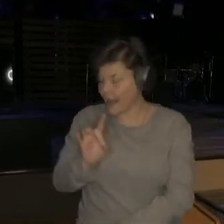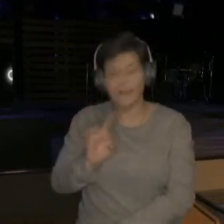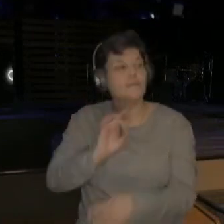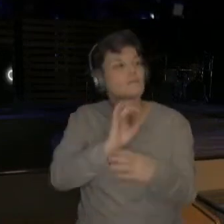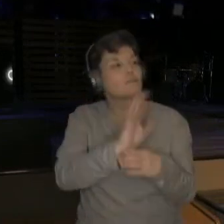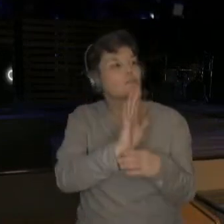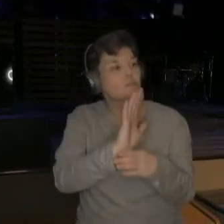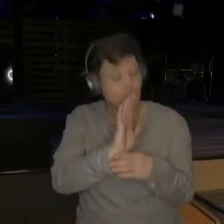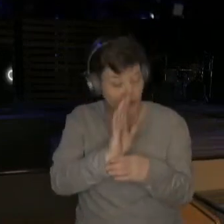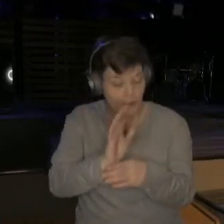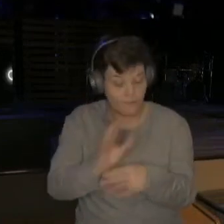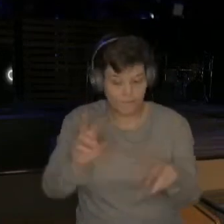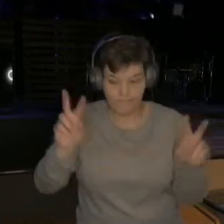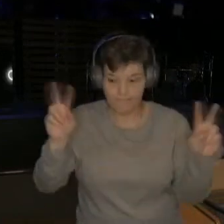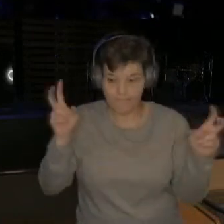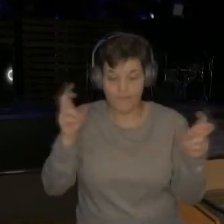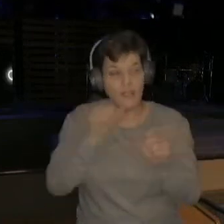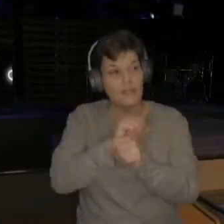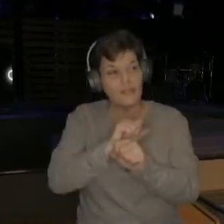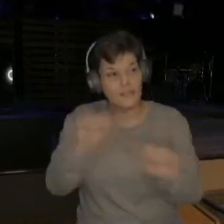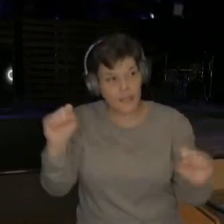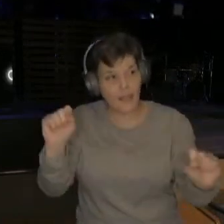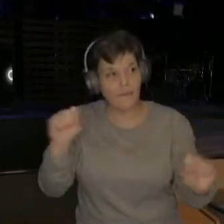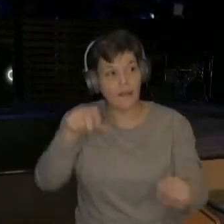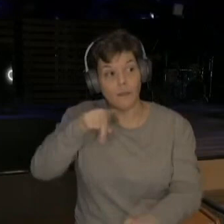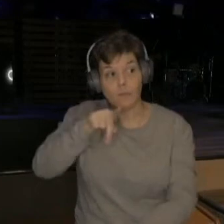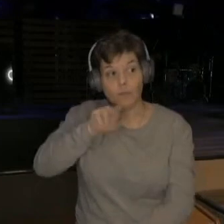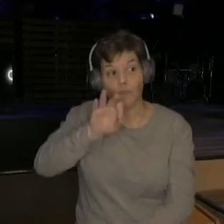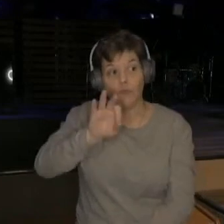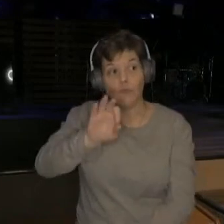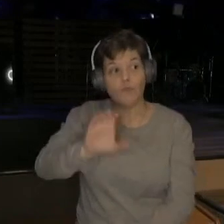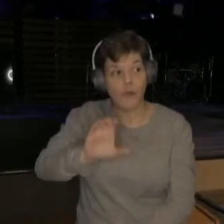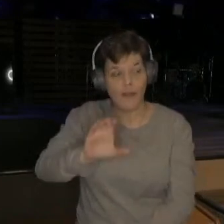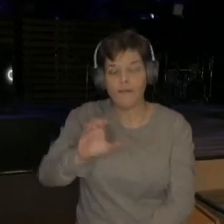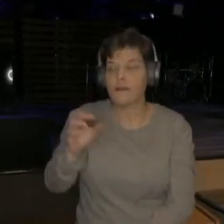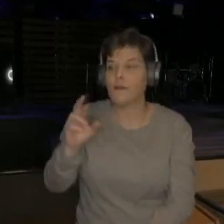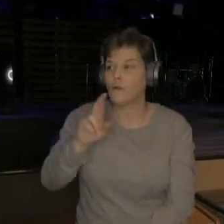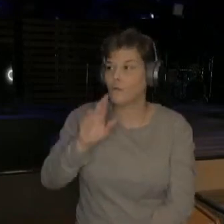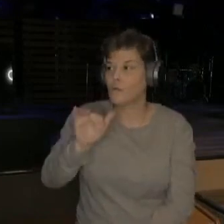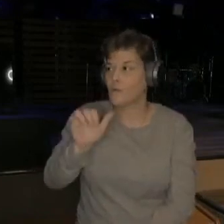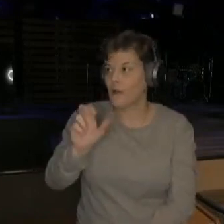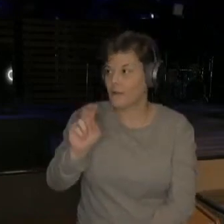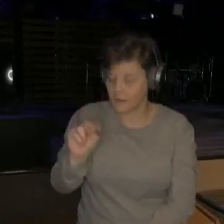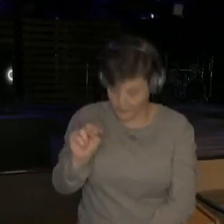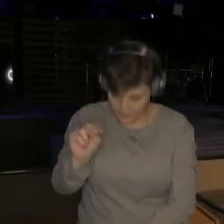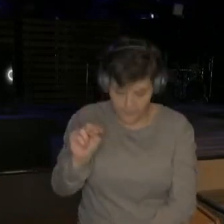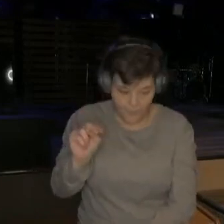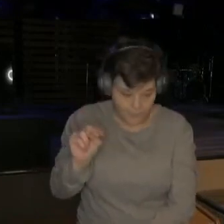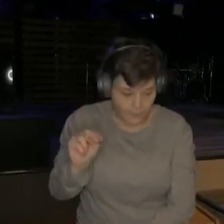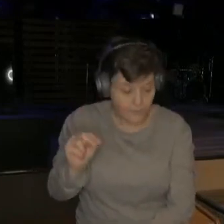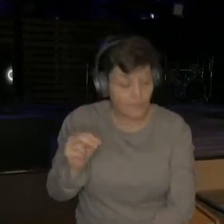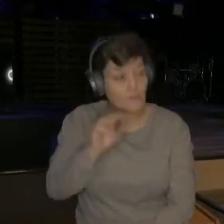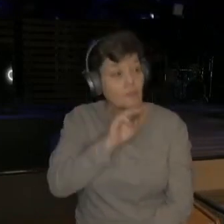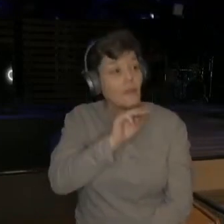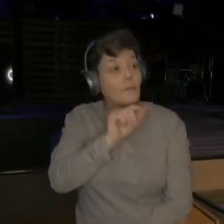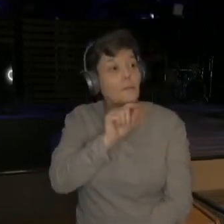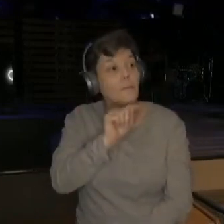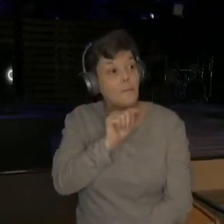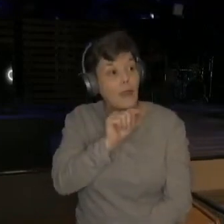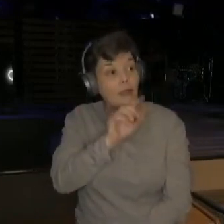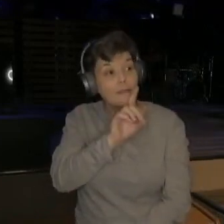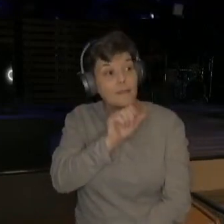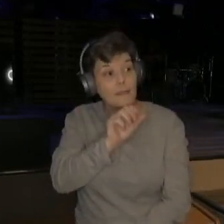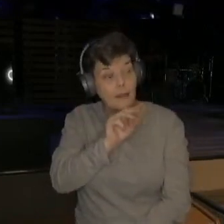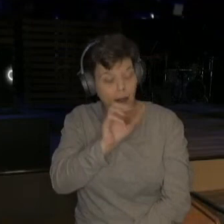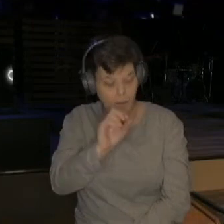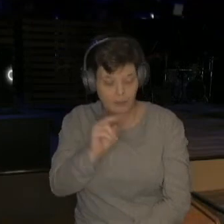Matt Damon played Private First Class James Francis Ryan, and Tom Hanks played Captain John H.